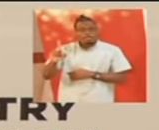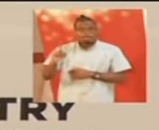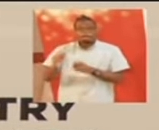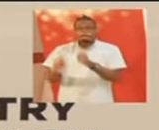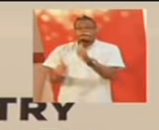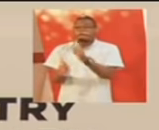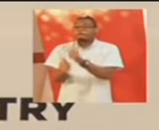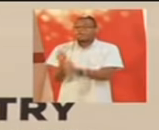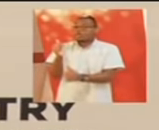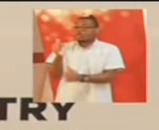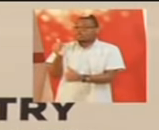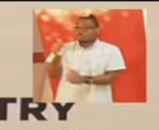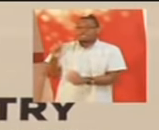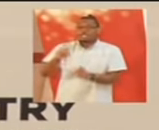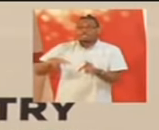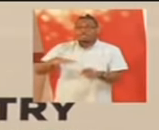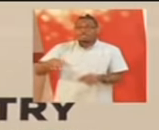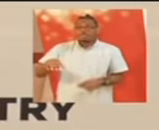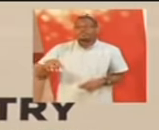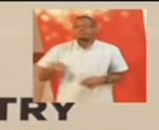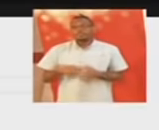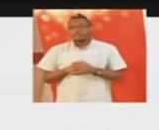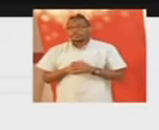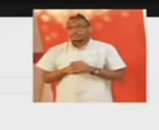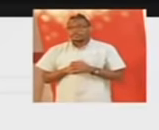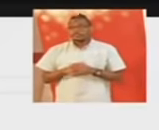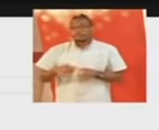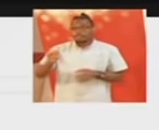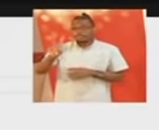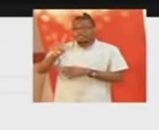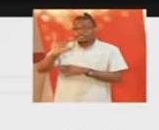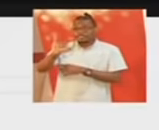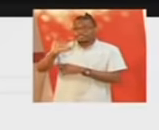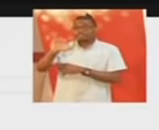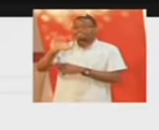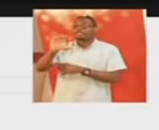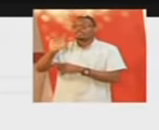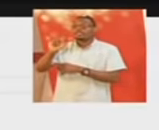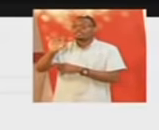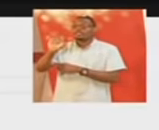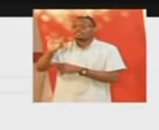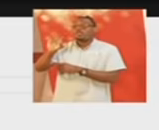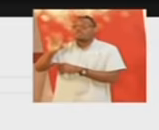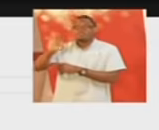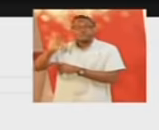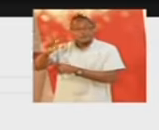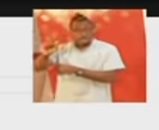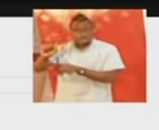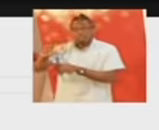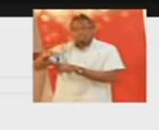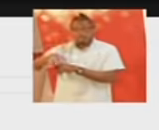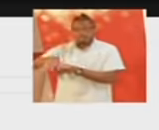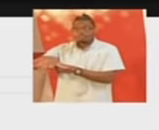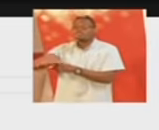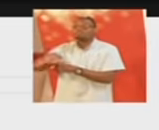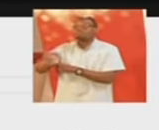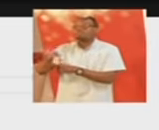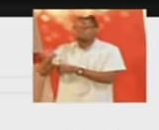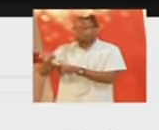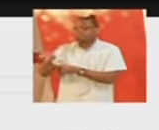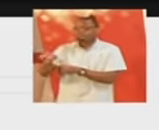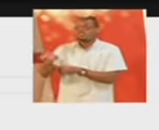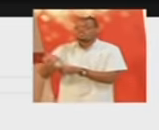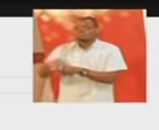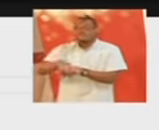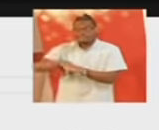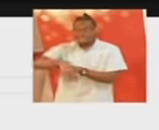Victoria. So if I can go to my first pie chart, which shows the total number of active cases in the community setting